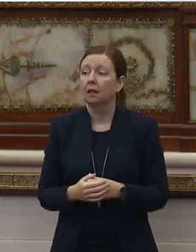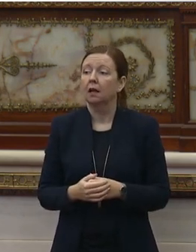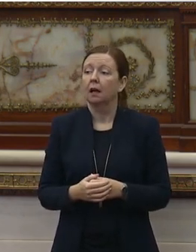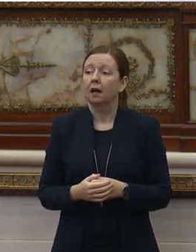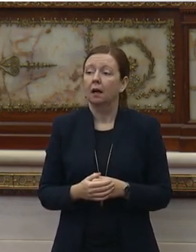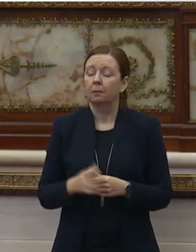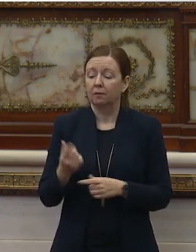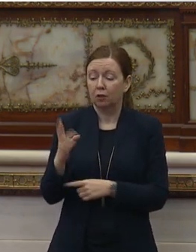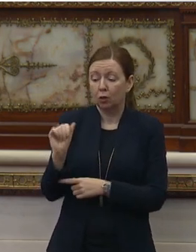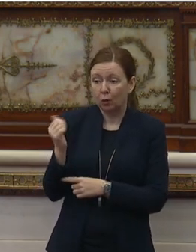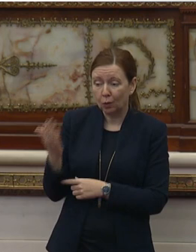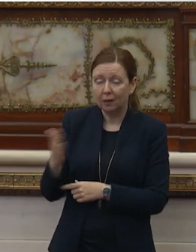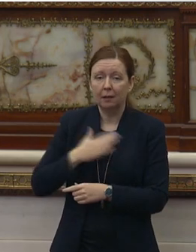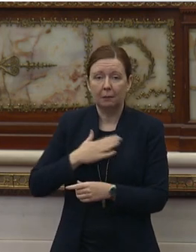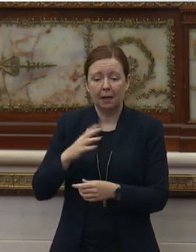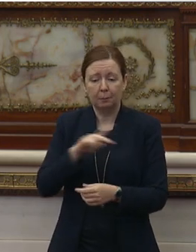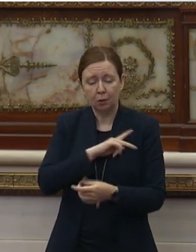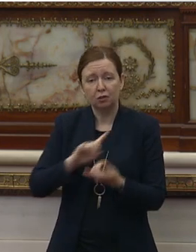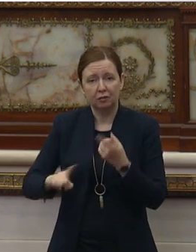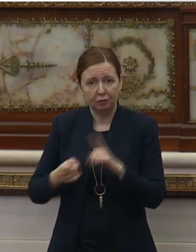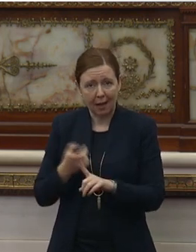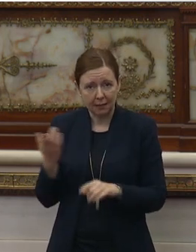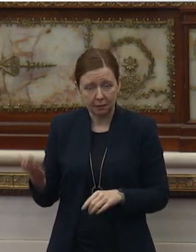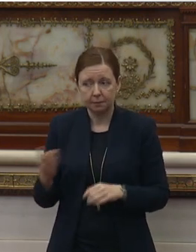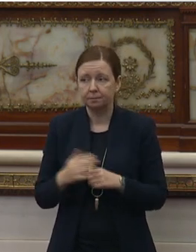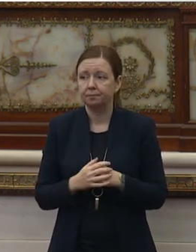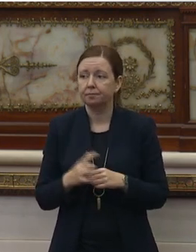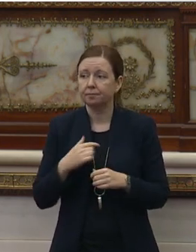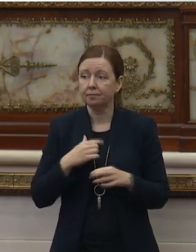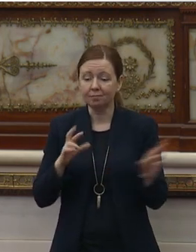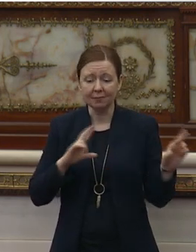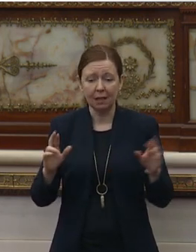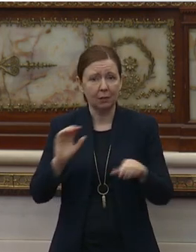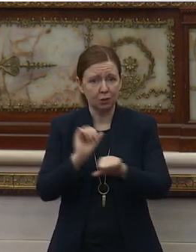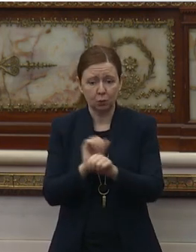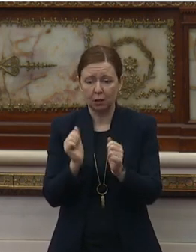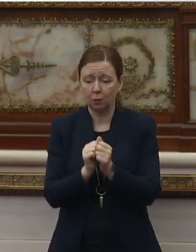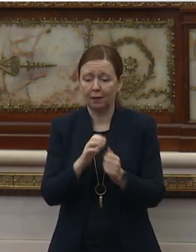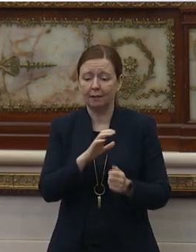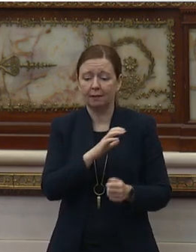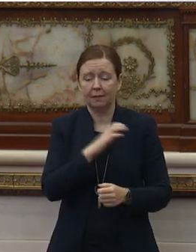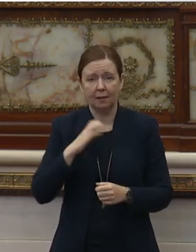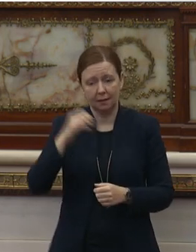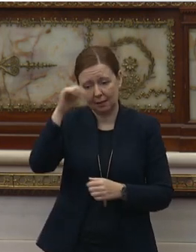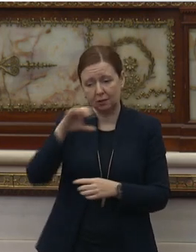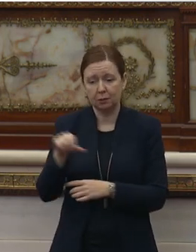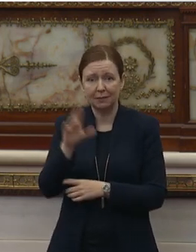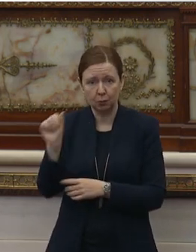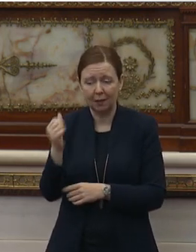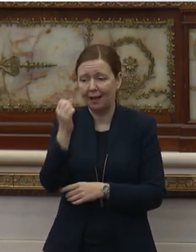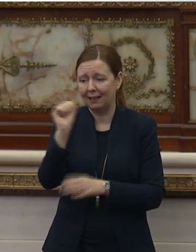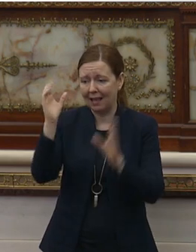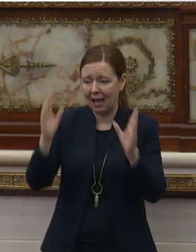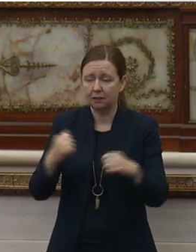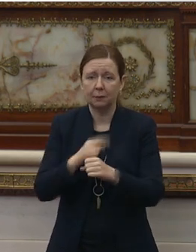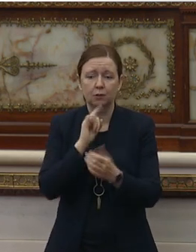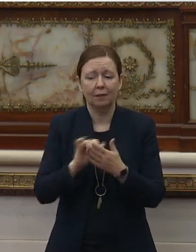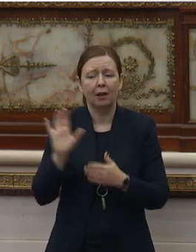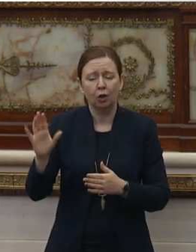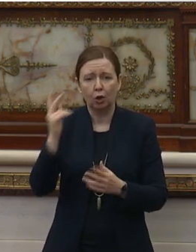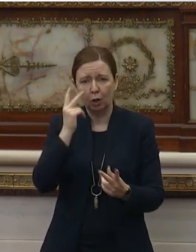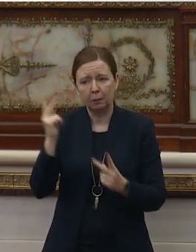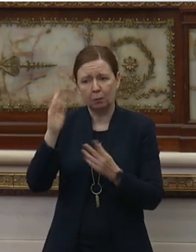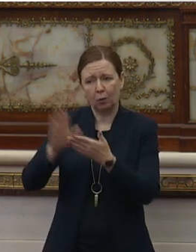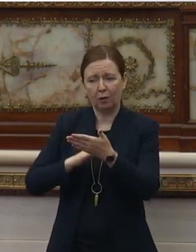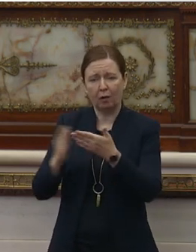spirit of Gloria, my personal friend, I am ready to work with Councilman Scuola and the activists to make sure that her